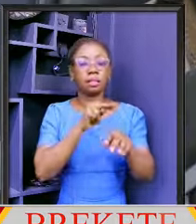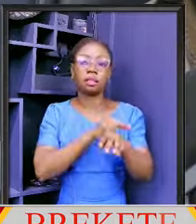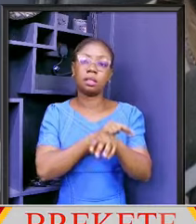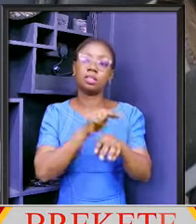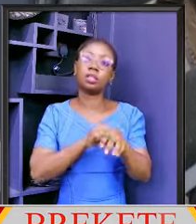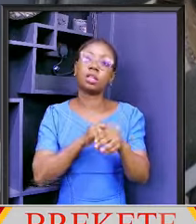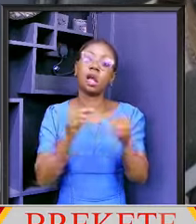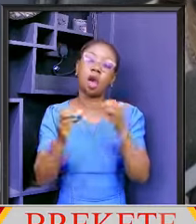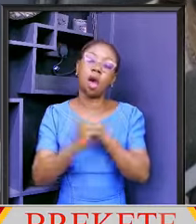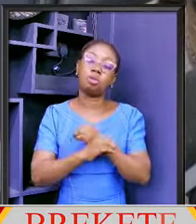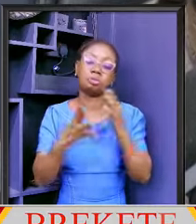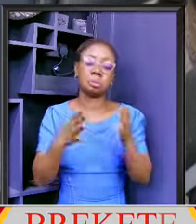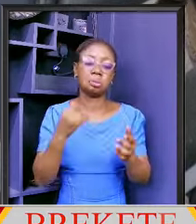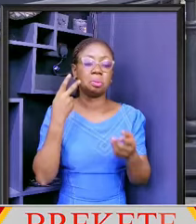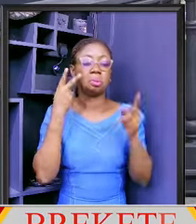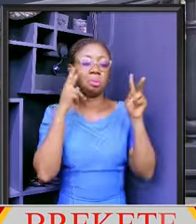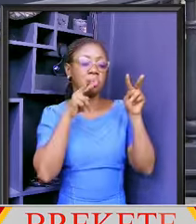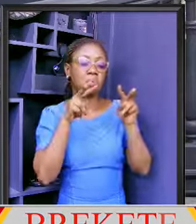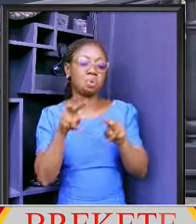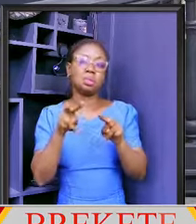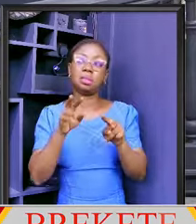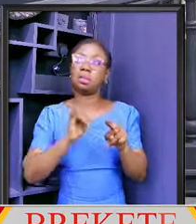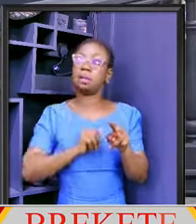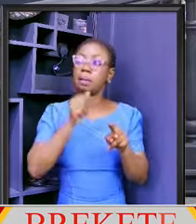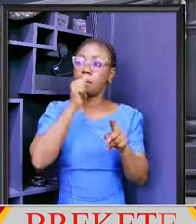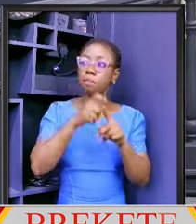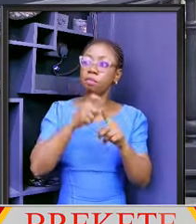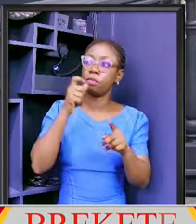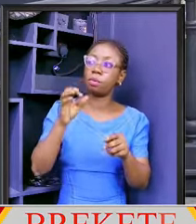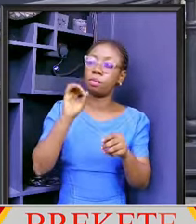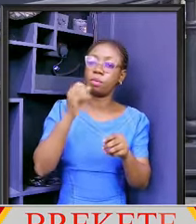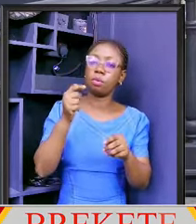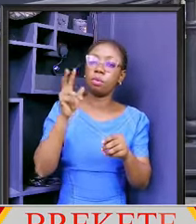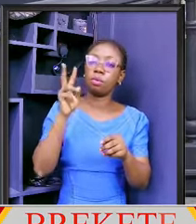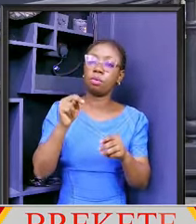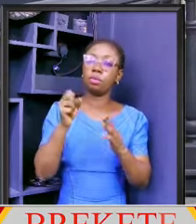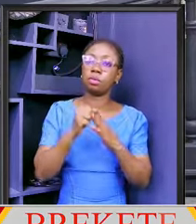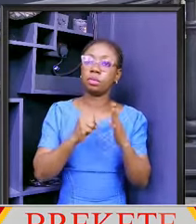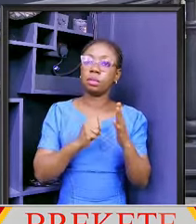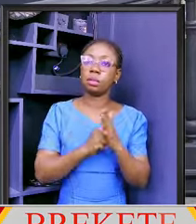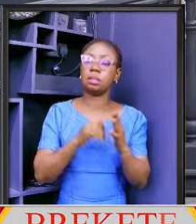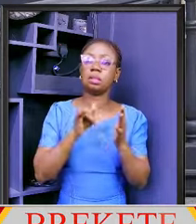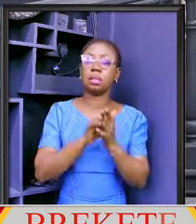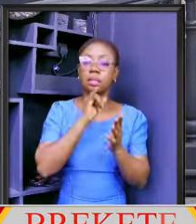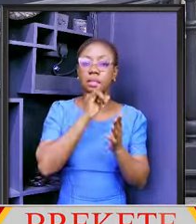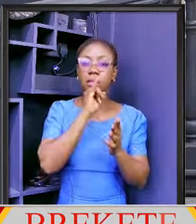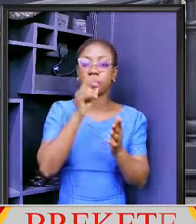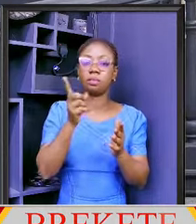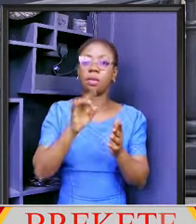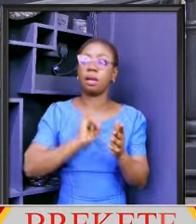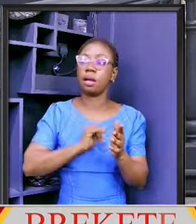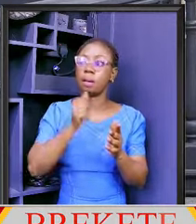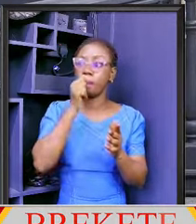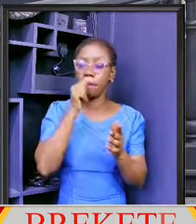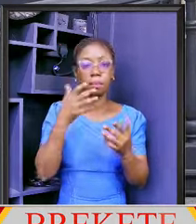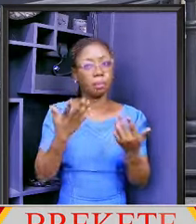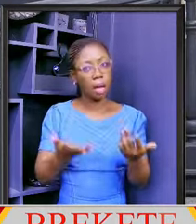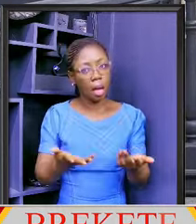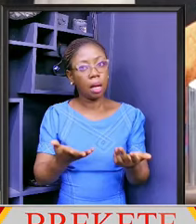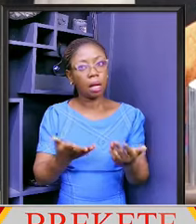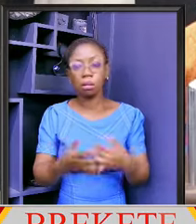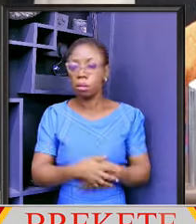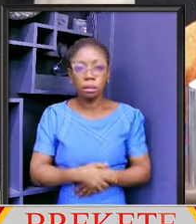watching. I'm from Ogun State. That is where I am. And for that, whatever we generate belongs to me and my people. Sir, I'm a national